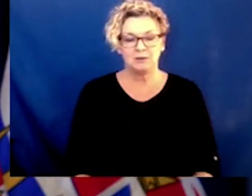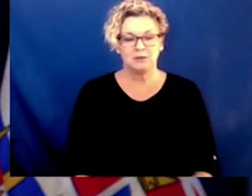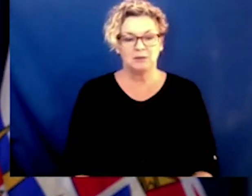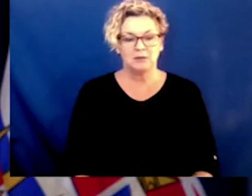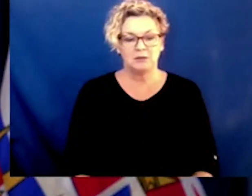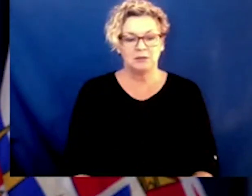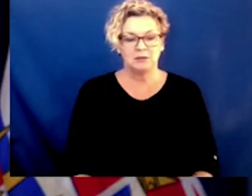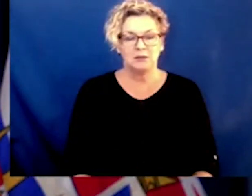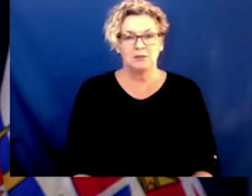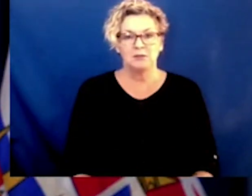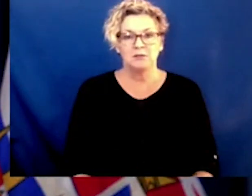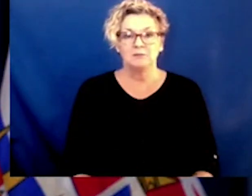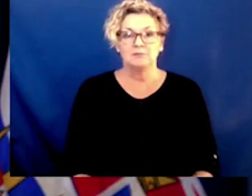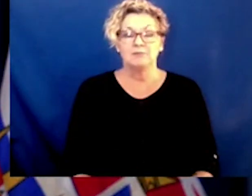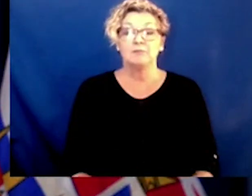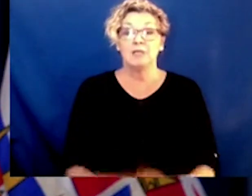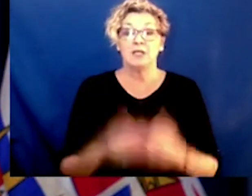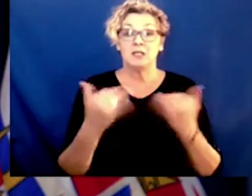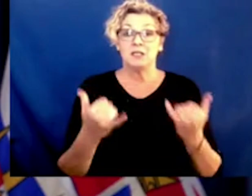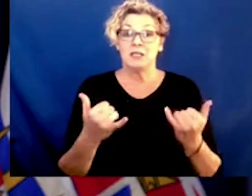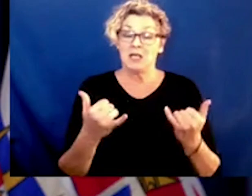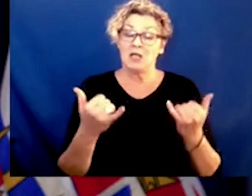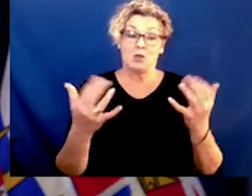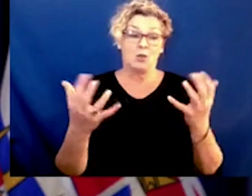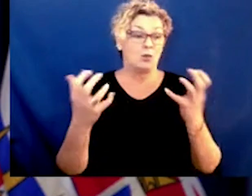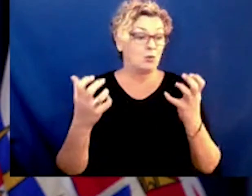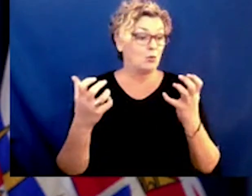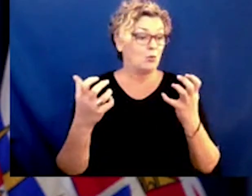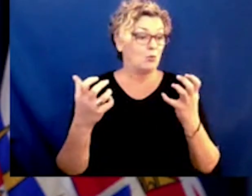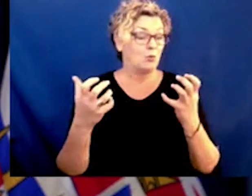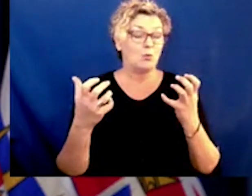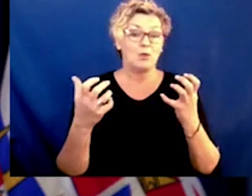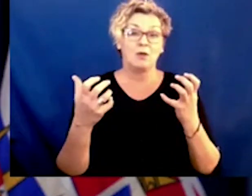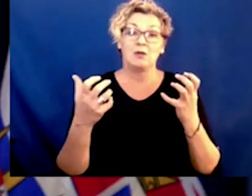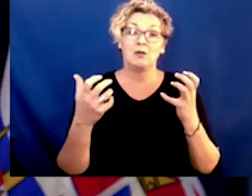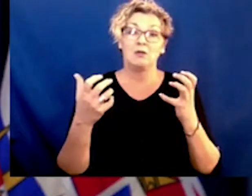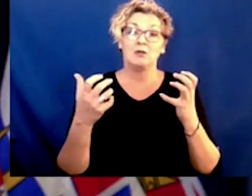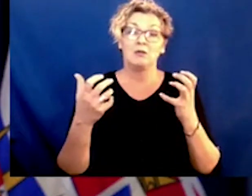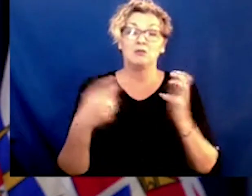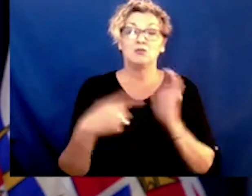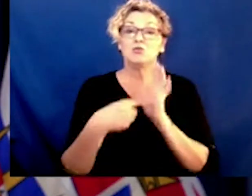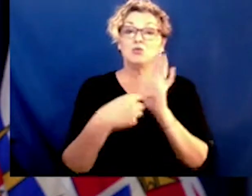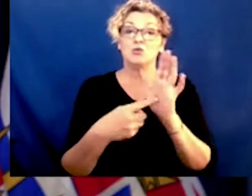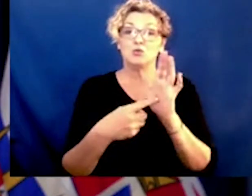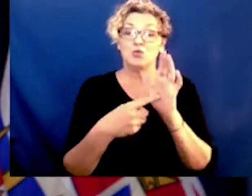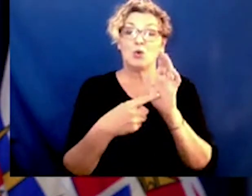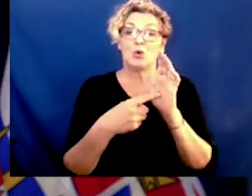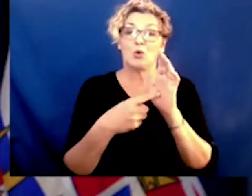workplaces, and in other sites in the community, and these are listed